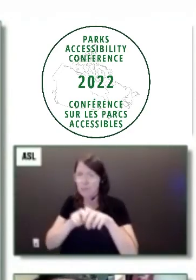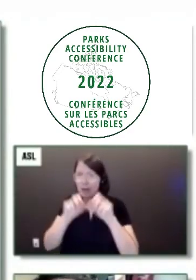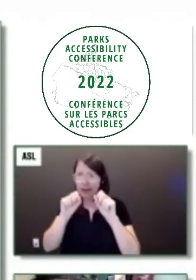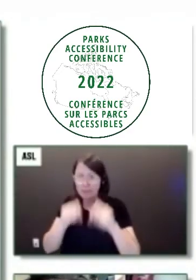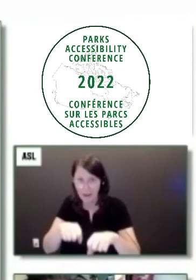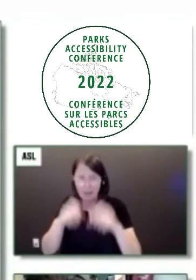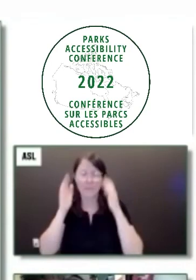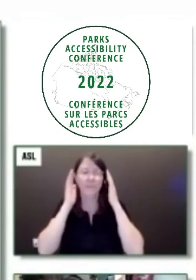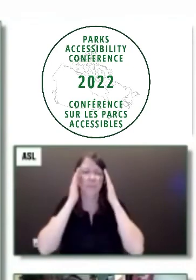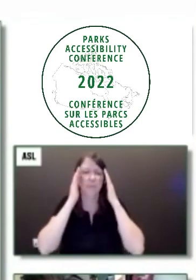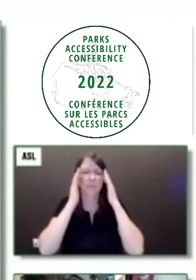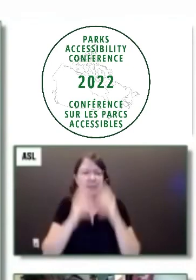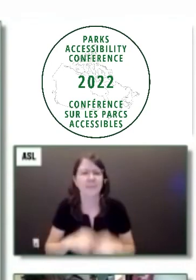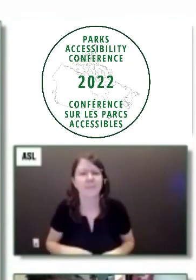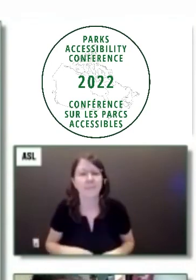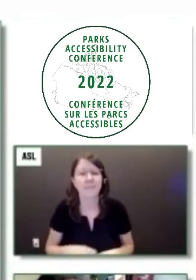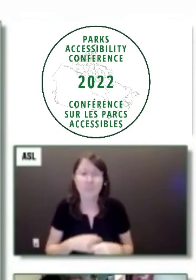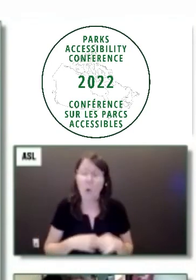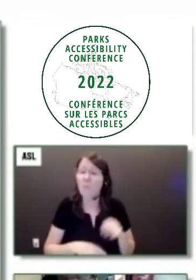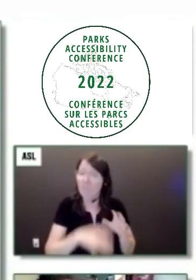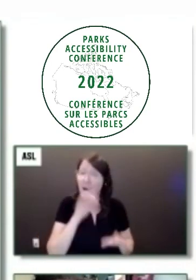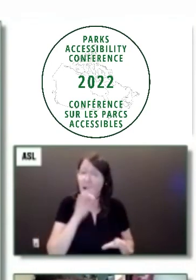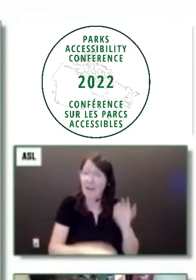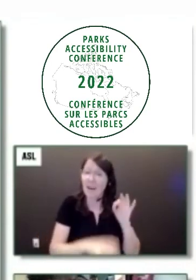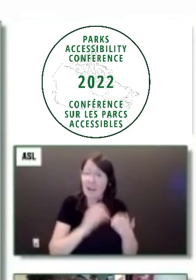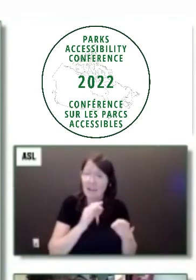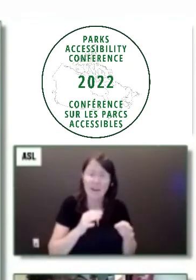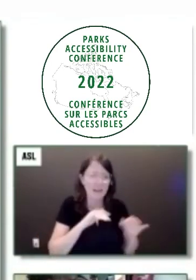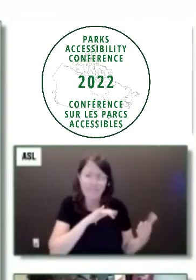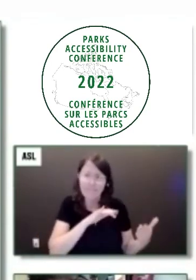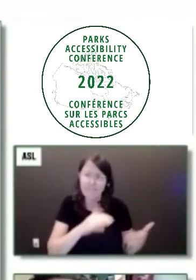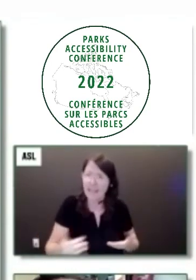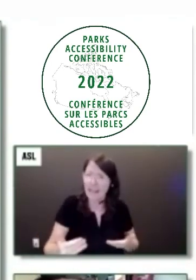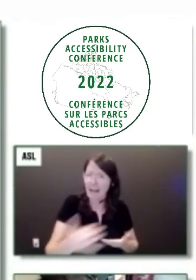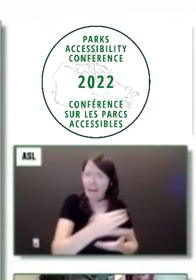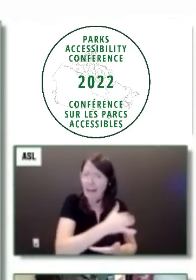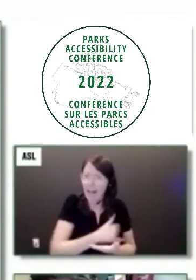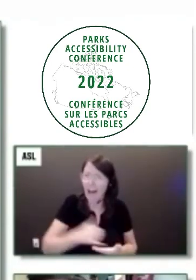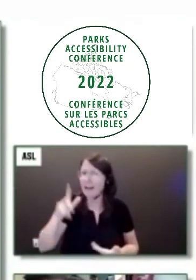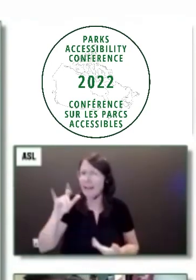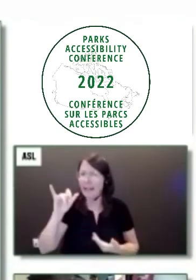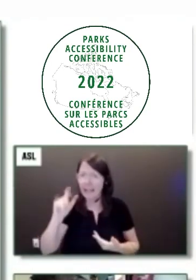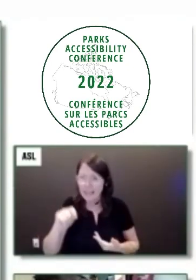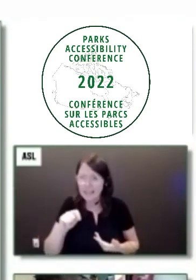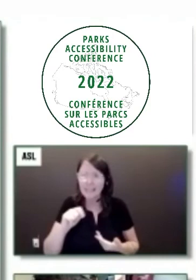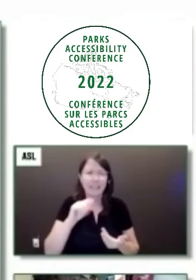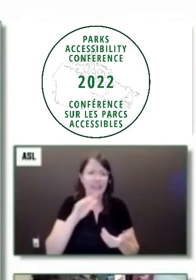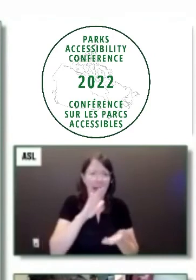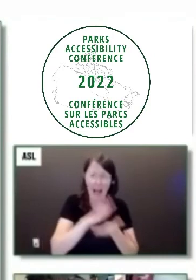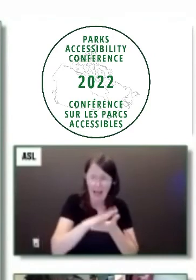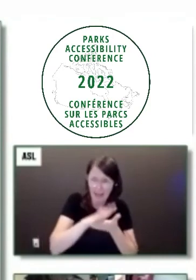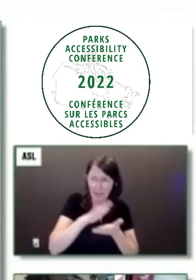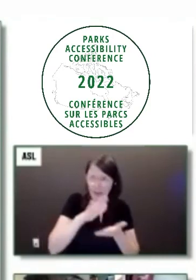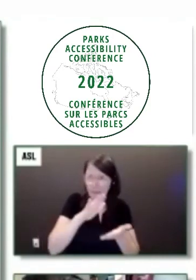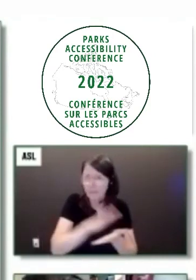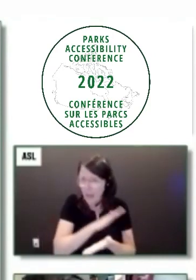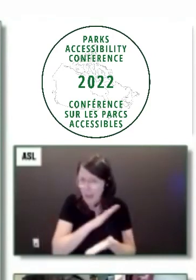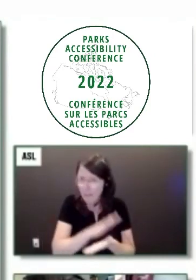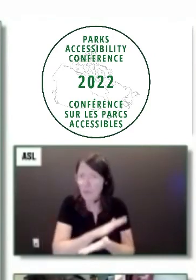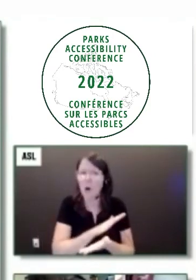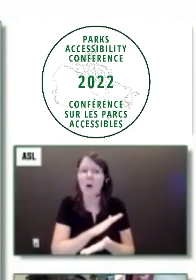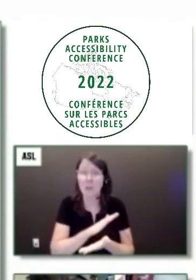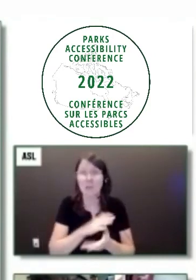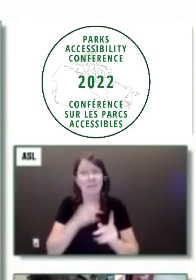we were really interested in as we moved through our review of the literature, especially with new legislation around accessibility at a federal